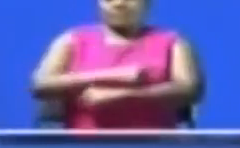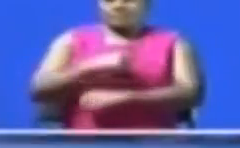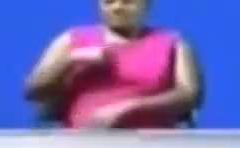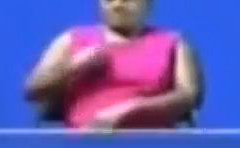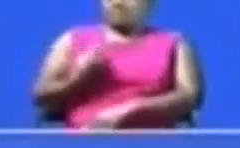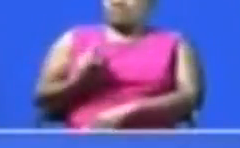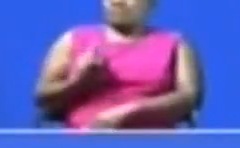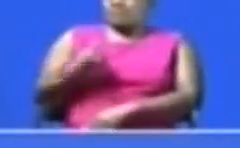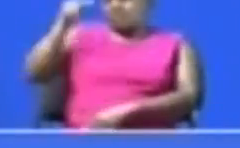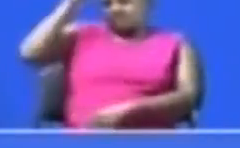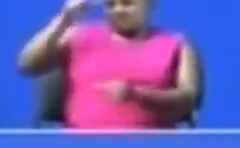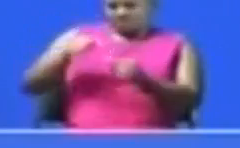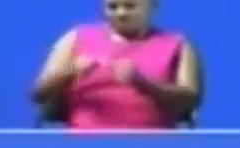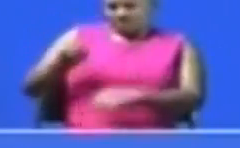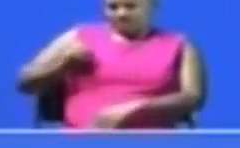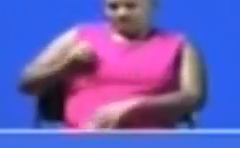me, I remember Ivy as